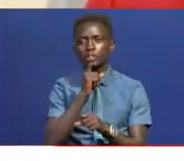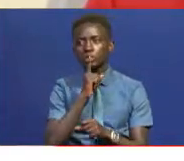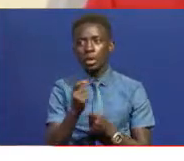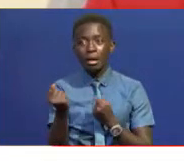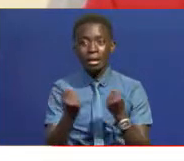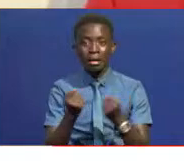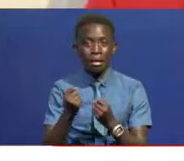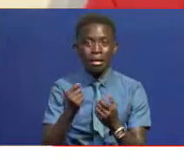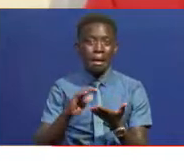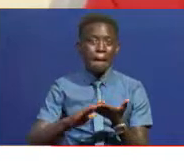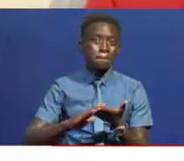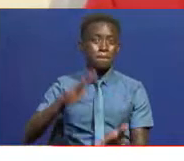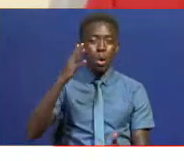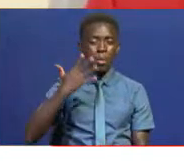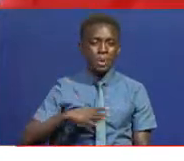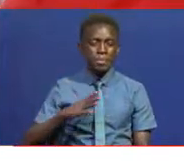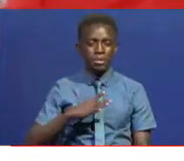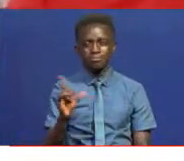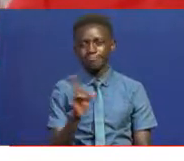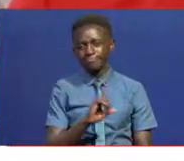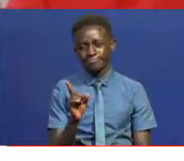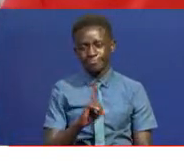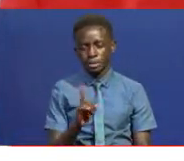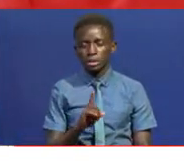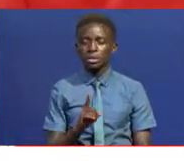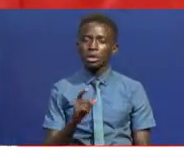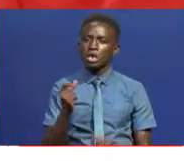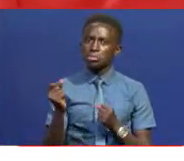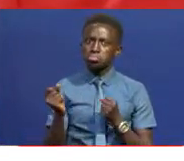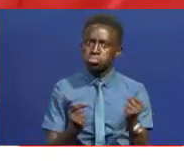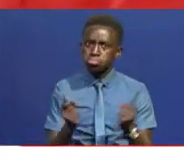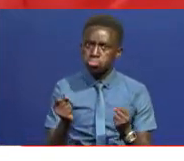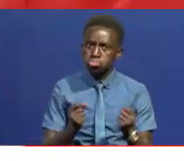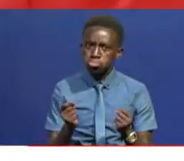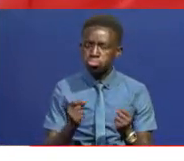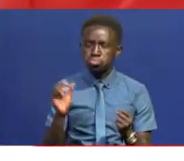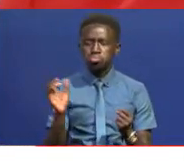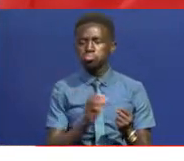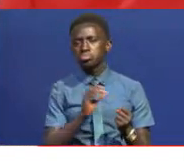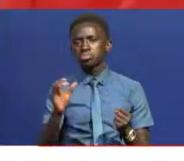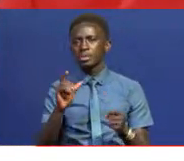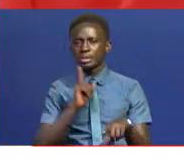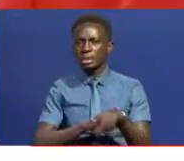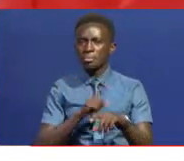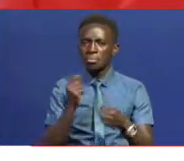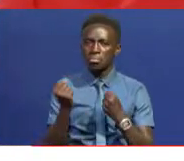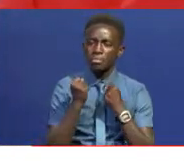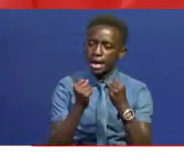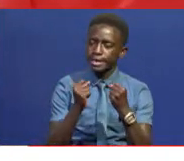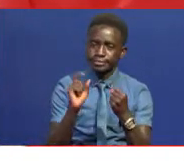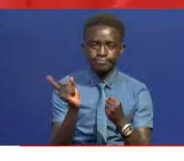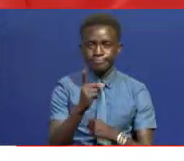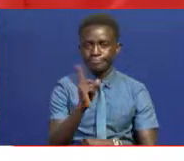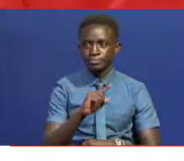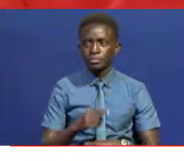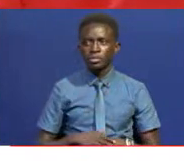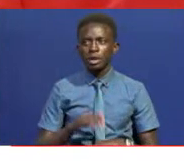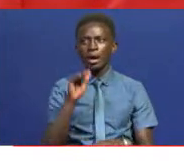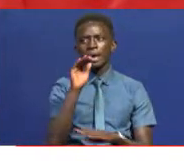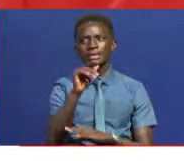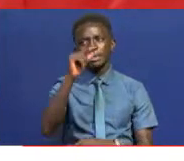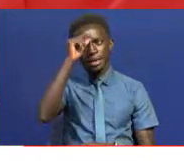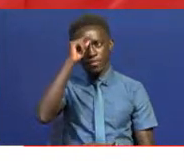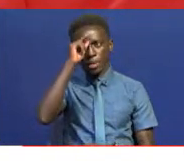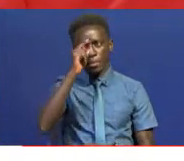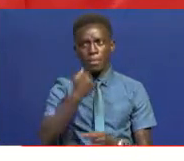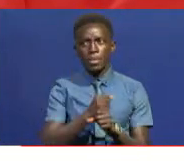to make sure they don't drink while they are driving. We still plead with the government to work more to ensure that the price is